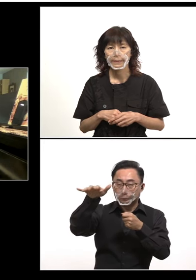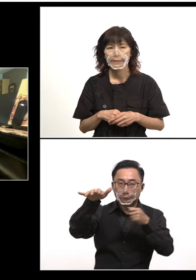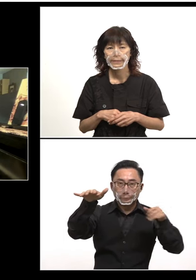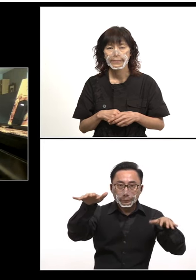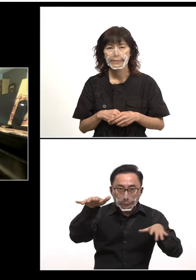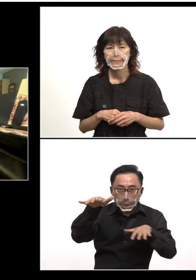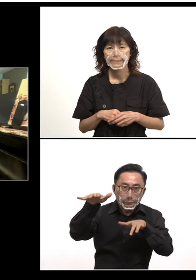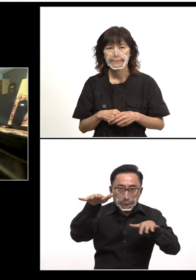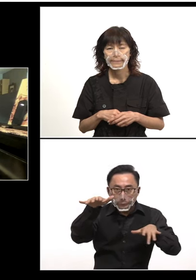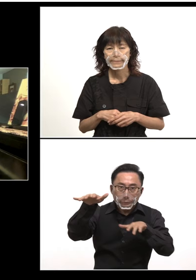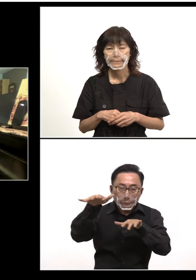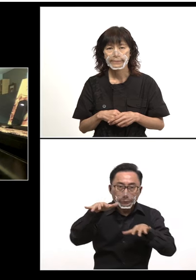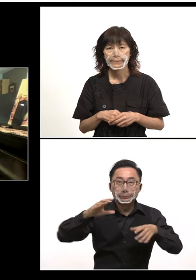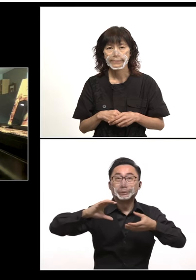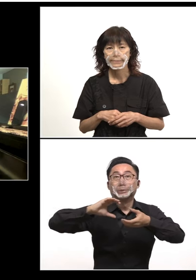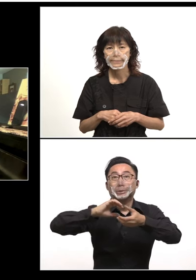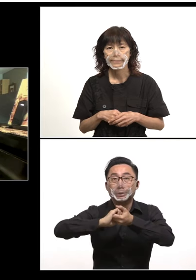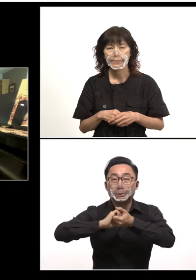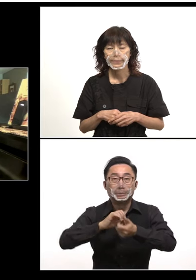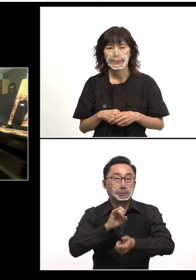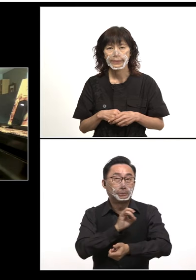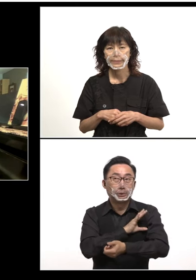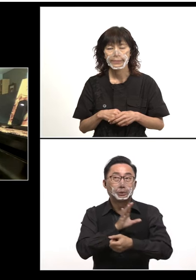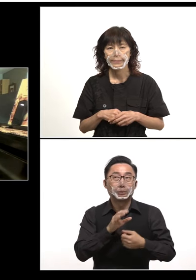I realized this was a very good way to teach